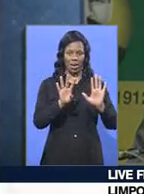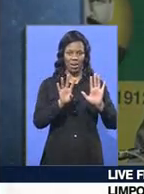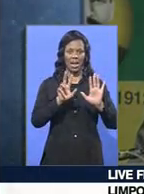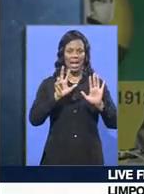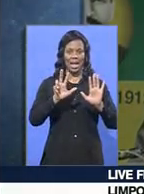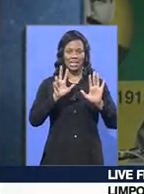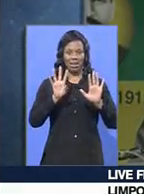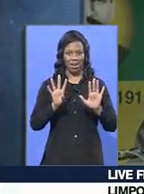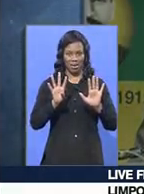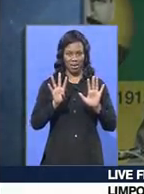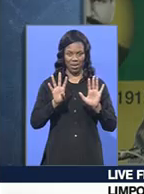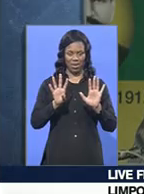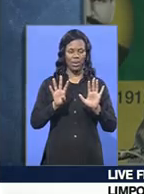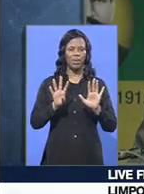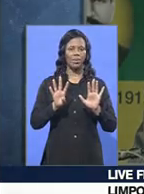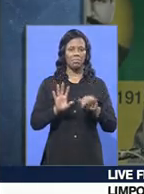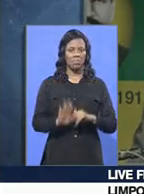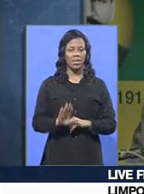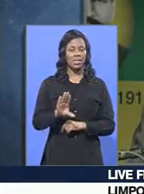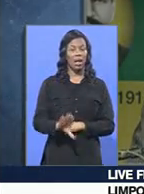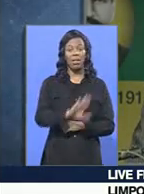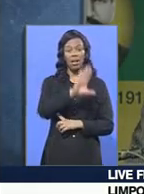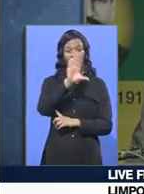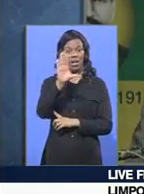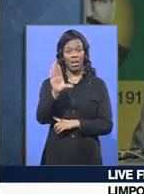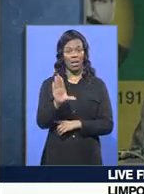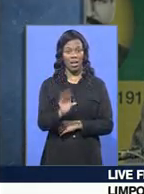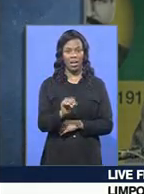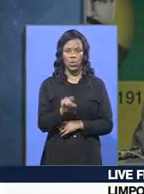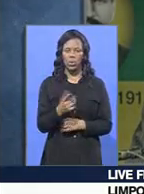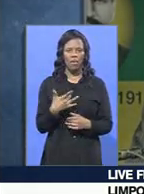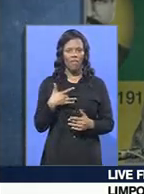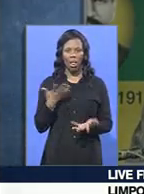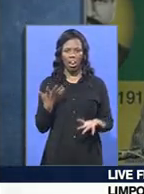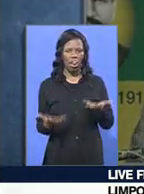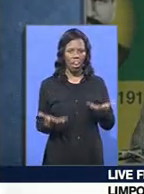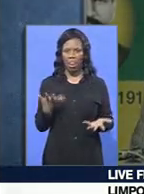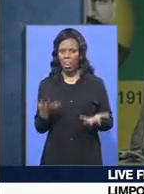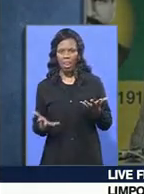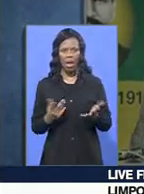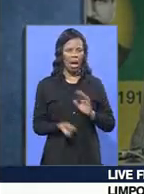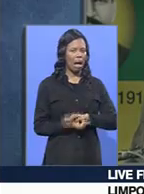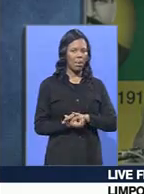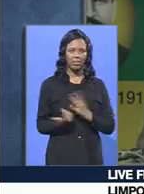1989, South Africa reached a crossroads.